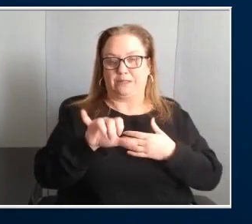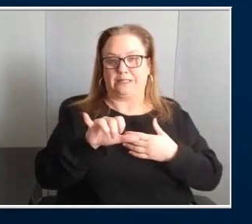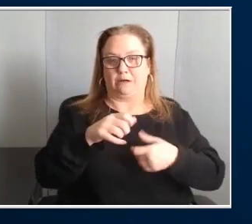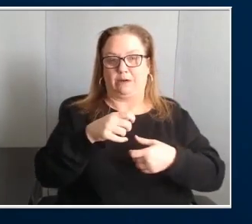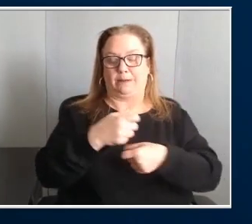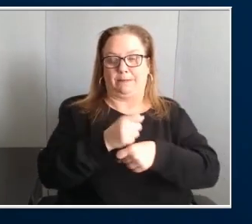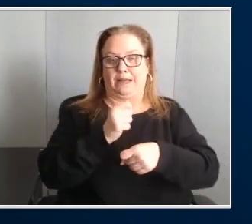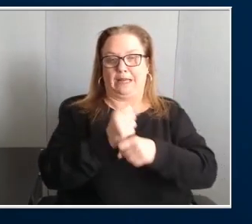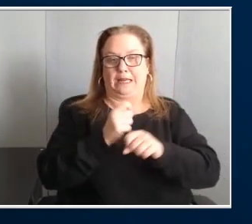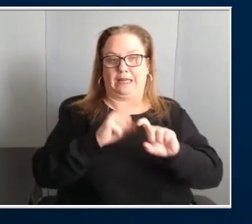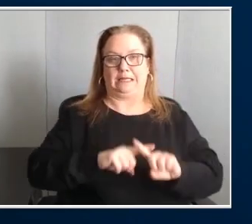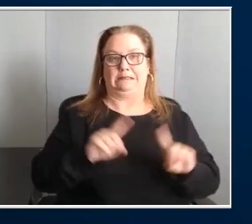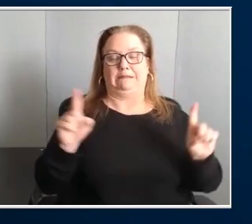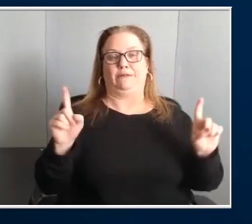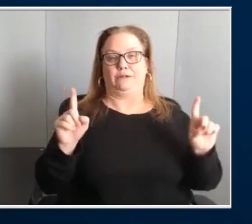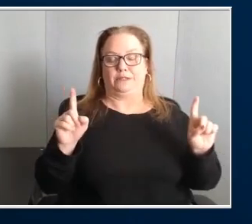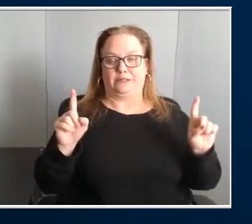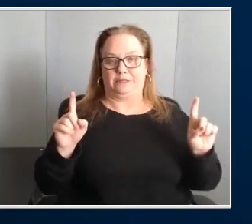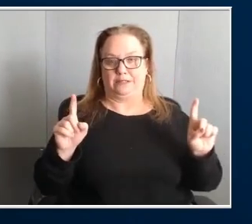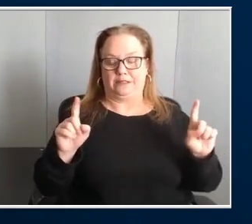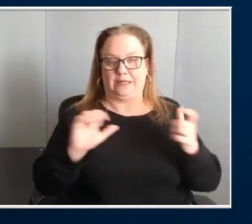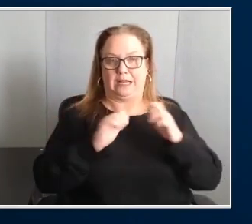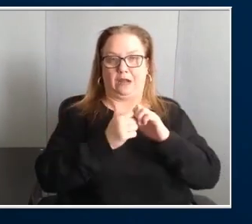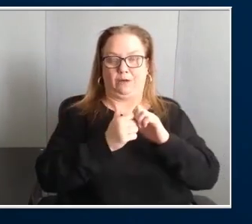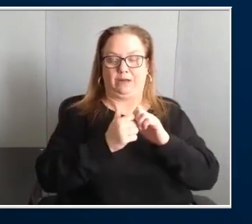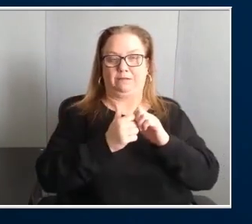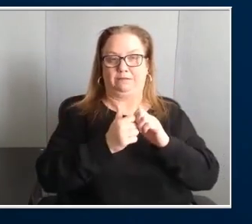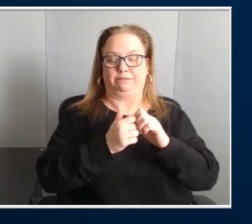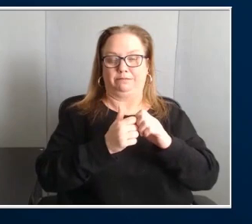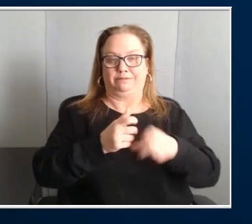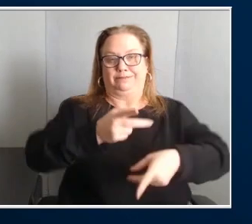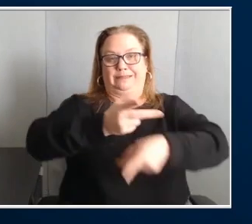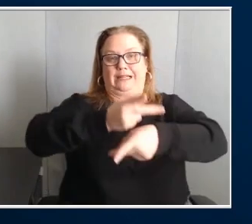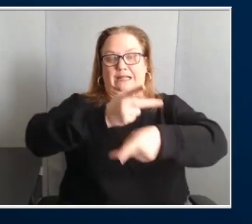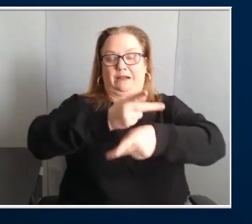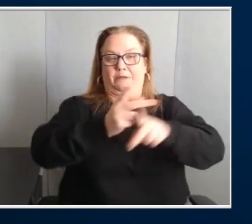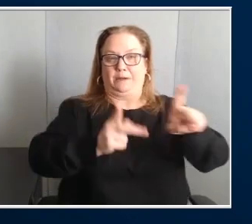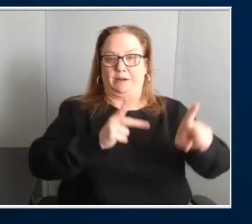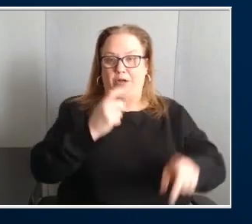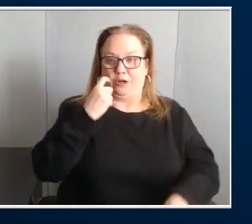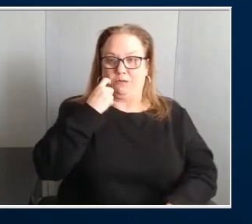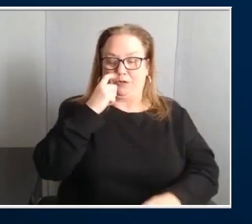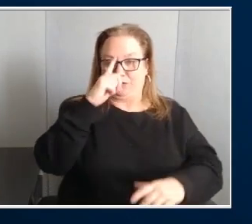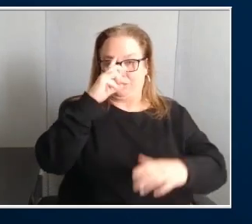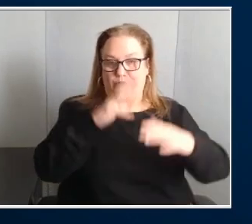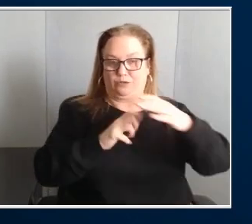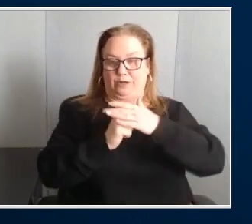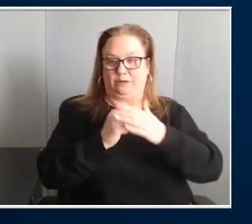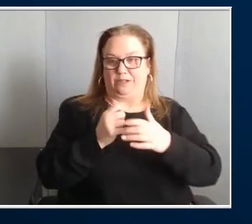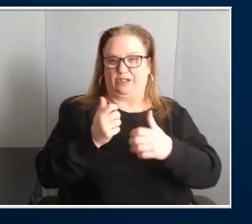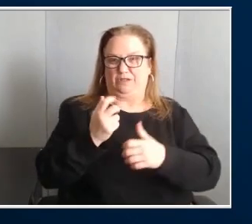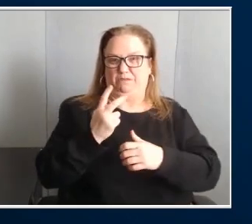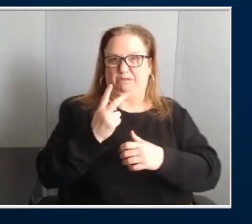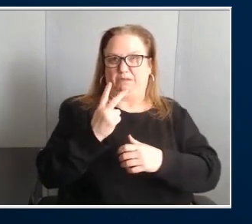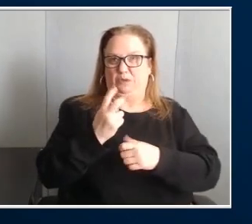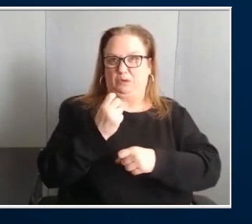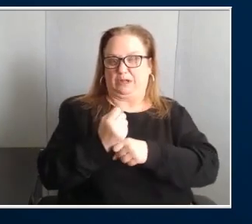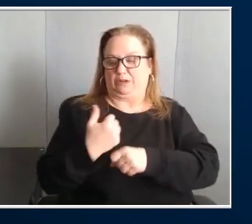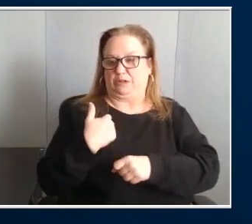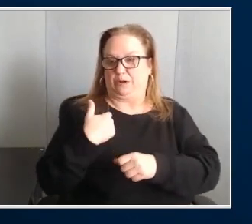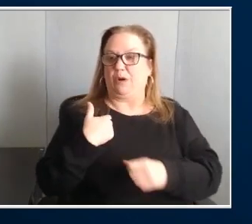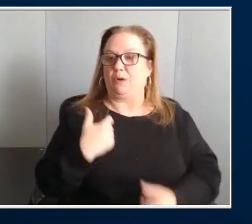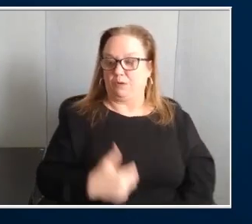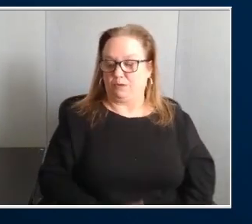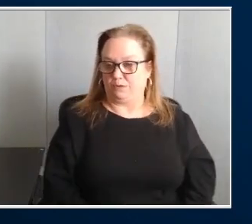a difference in how we're able to treat care. Sir, your most recent stroke was just over 2 years ago. Do you remember what happened?